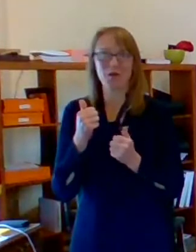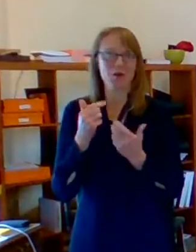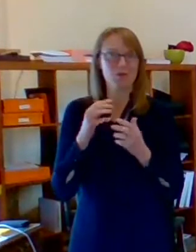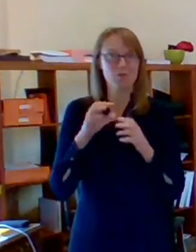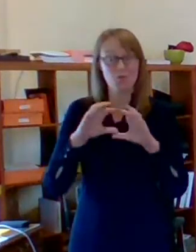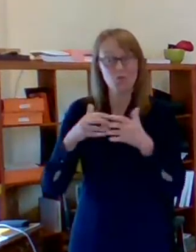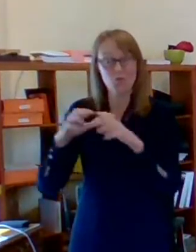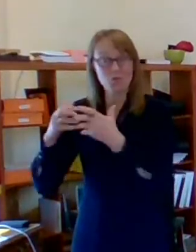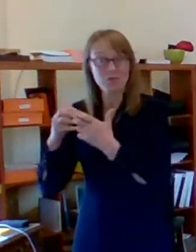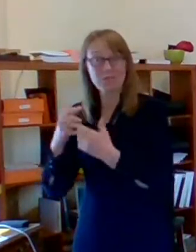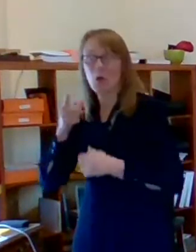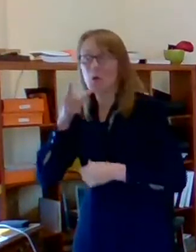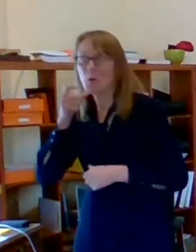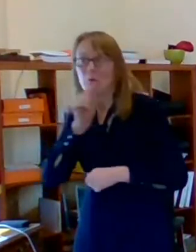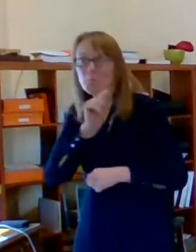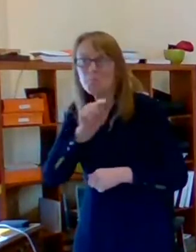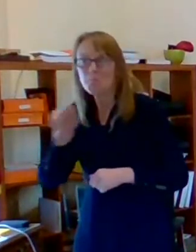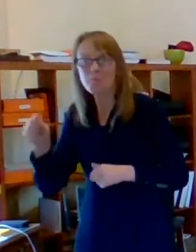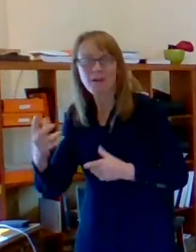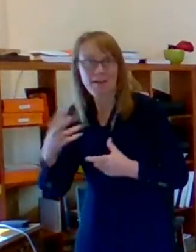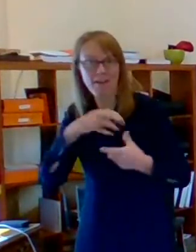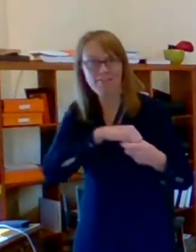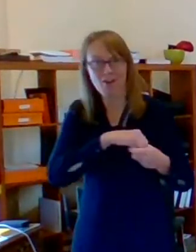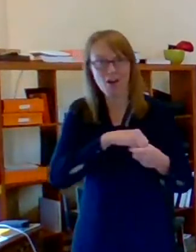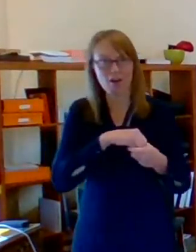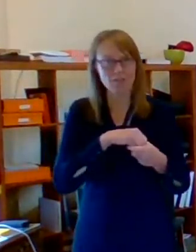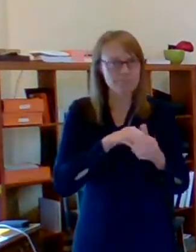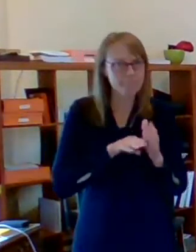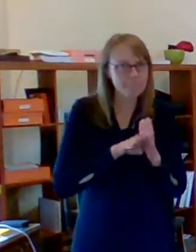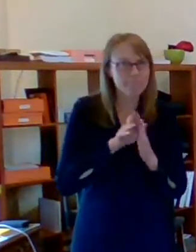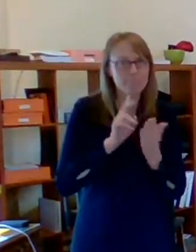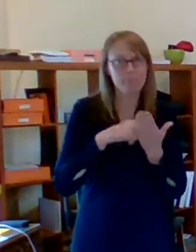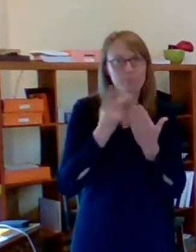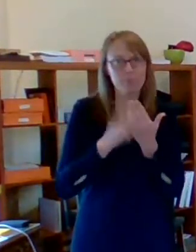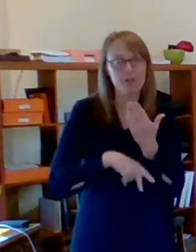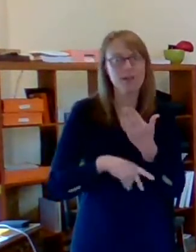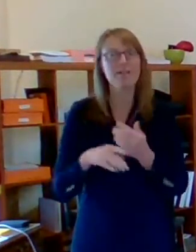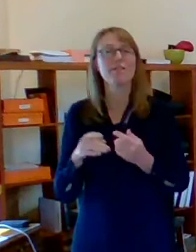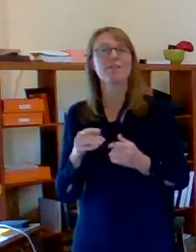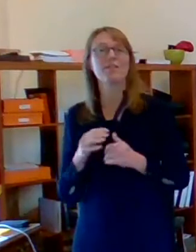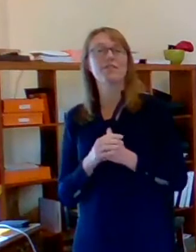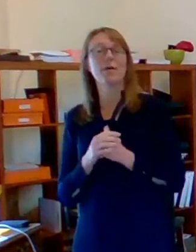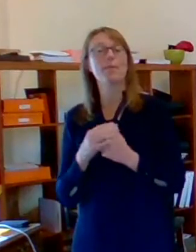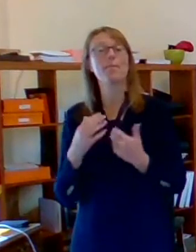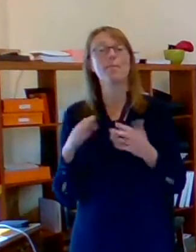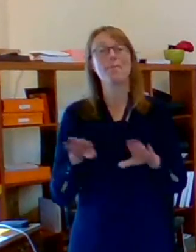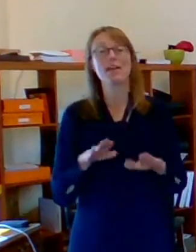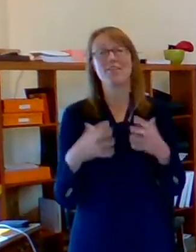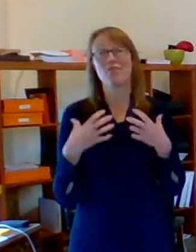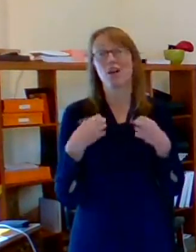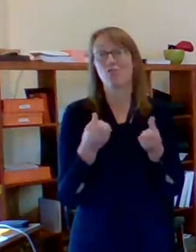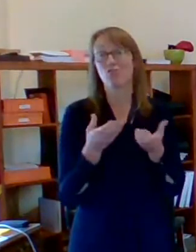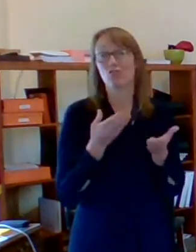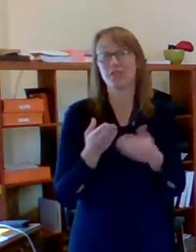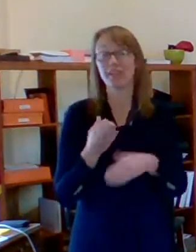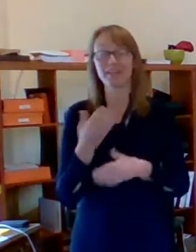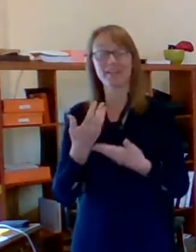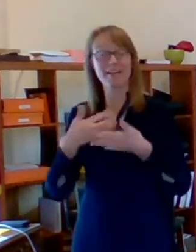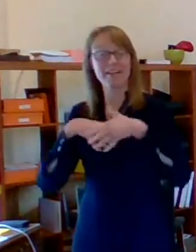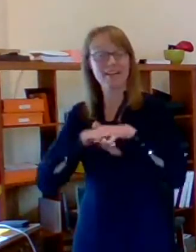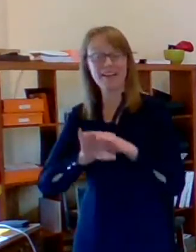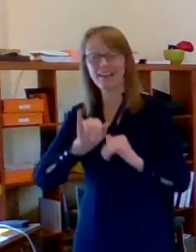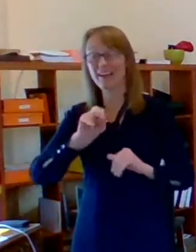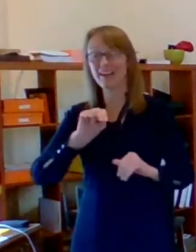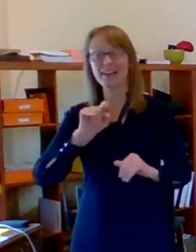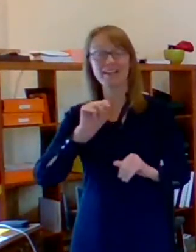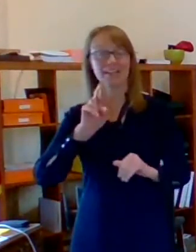Violence Prevention Collective was one of them. Behavioral Health Services, Integrated Health Services, I'm missing